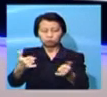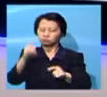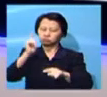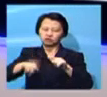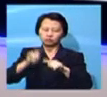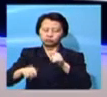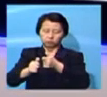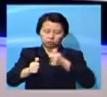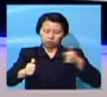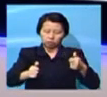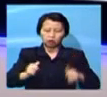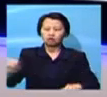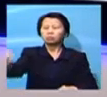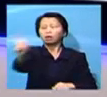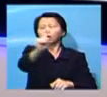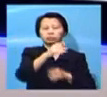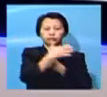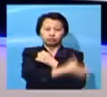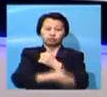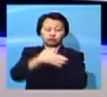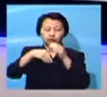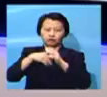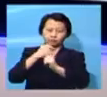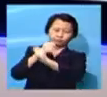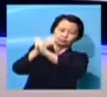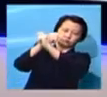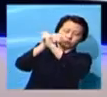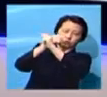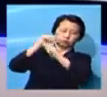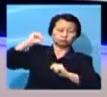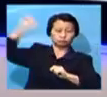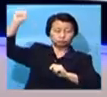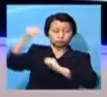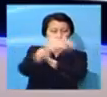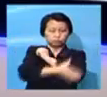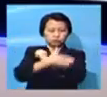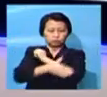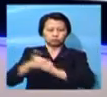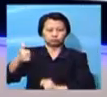dapat dielak oleh mana-mana negara dalam mempertahan kedaulatan